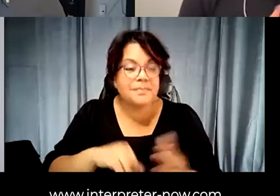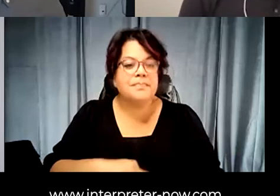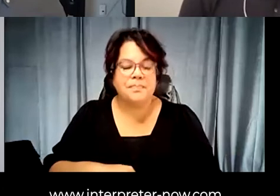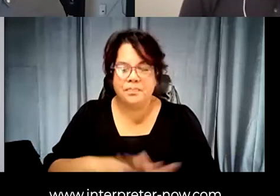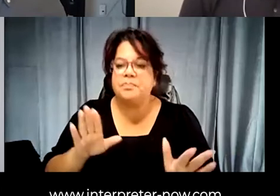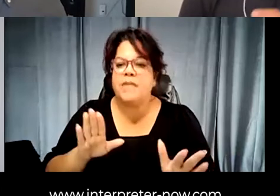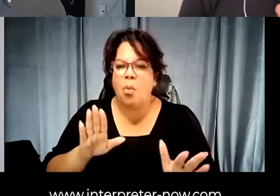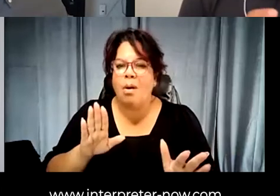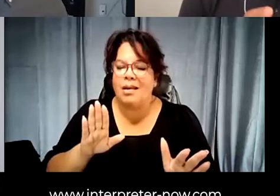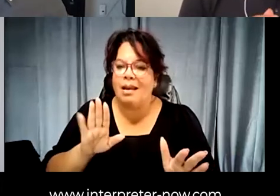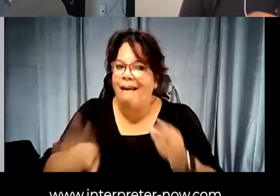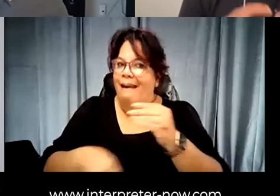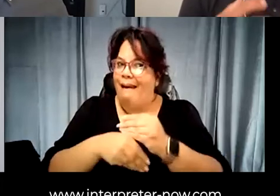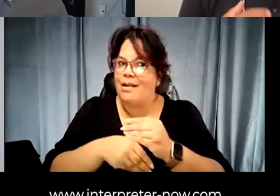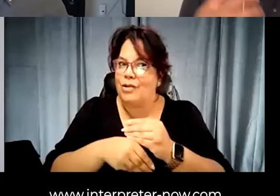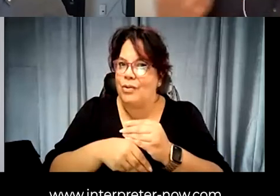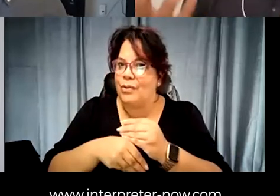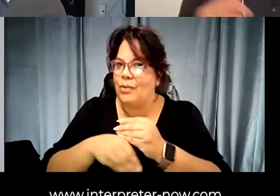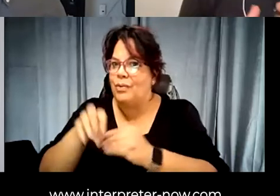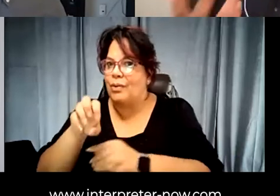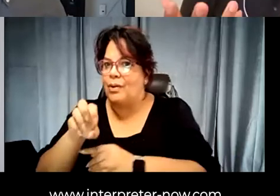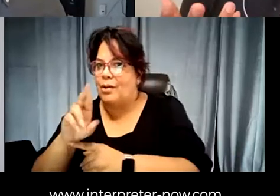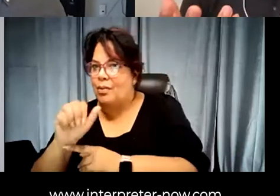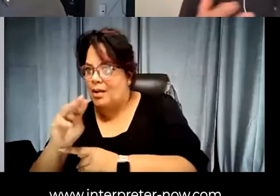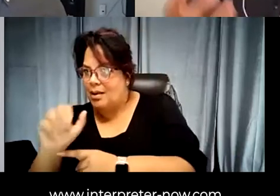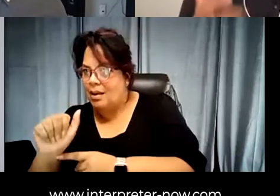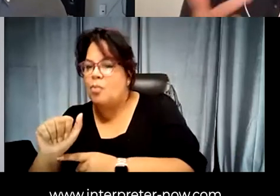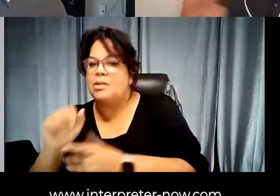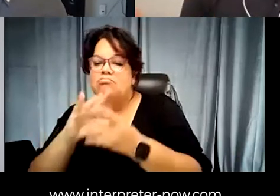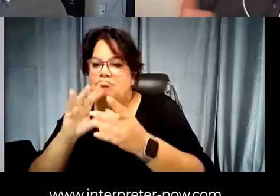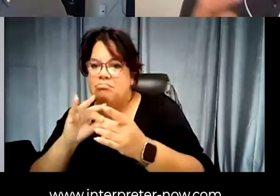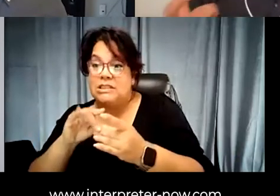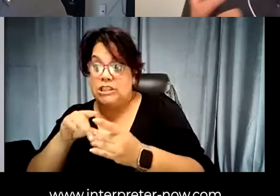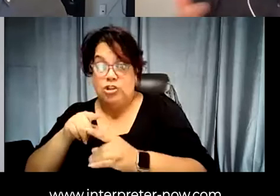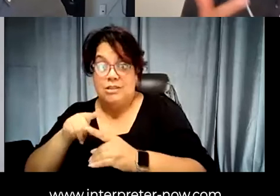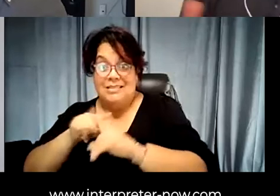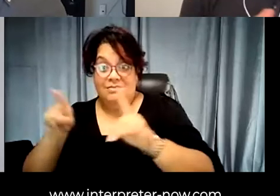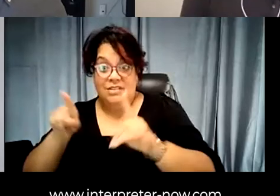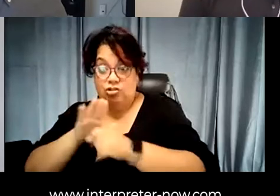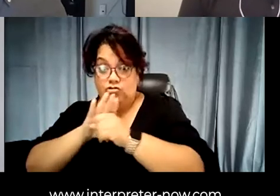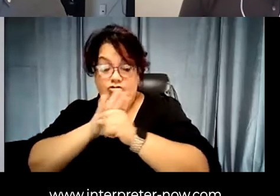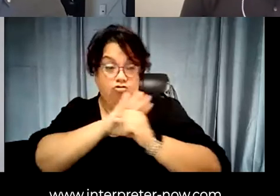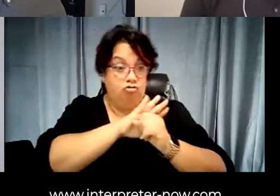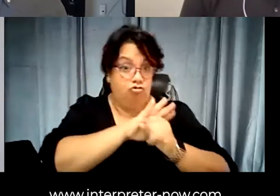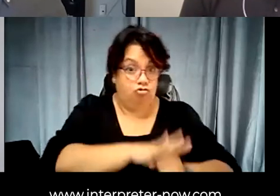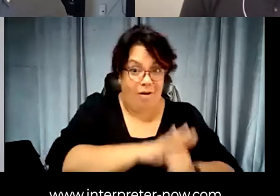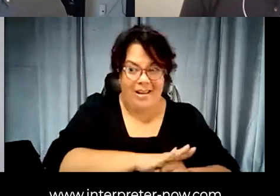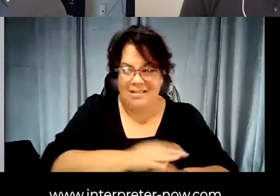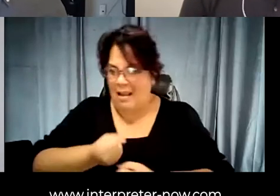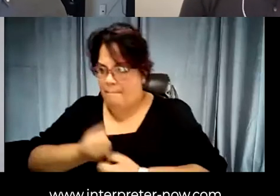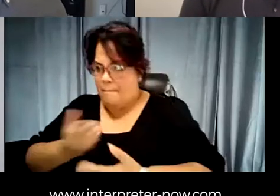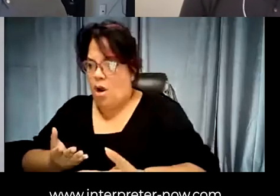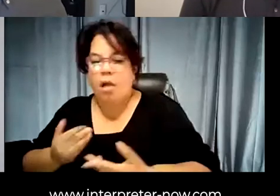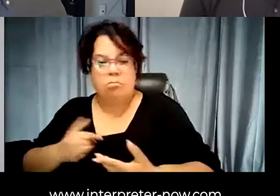build off of what Erayna was saying, you know, the difference between stress and burnout. There is a difference between stress and burnout. And I